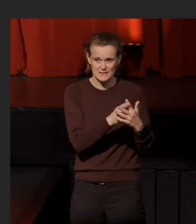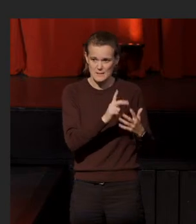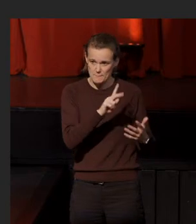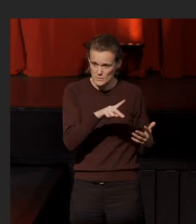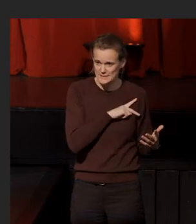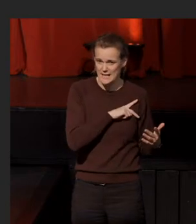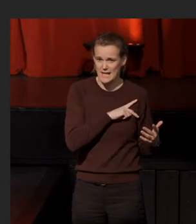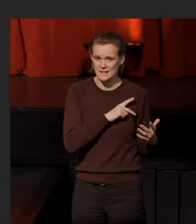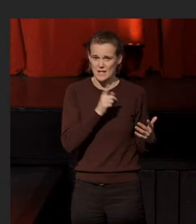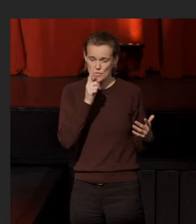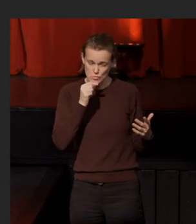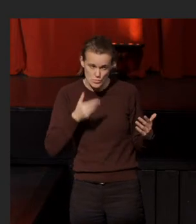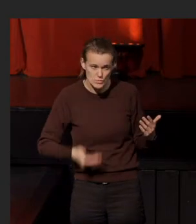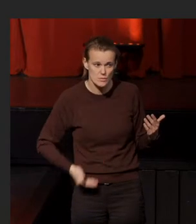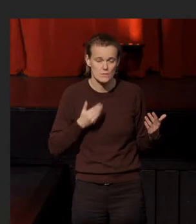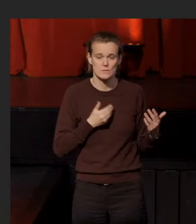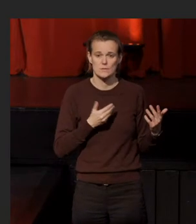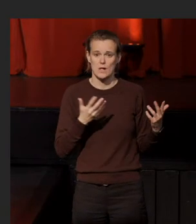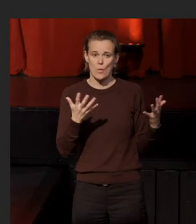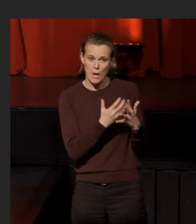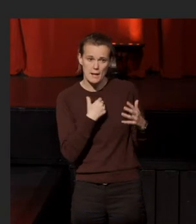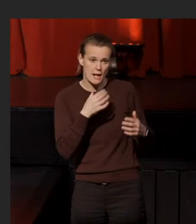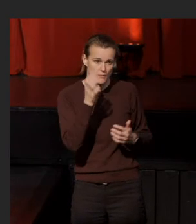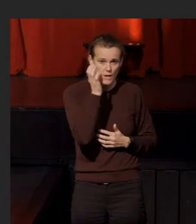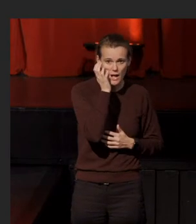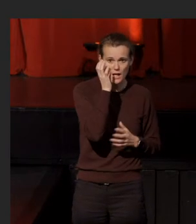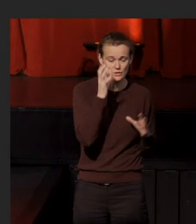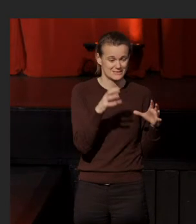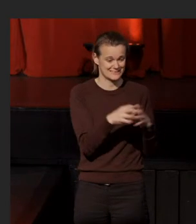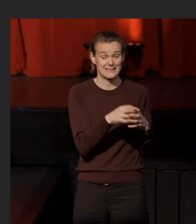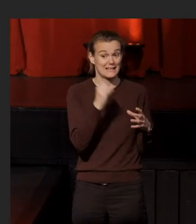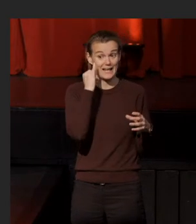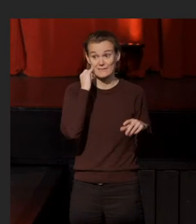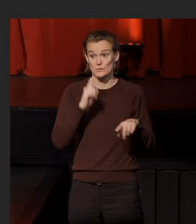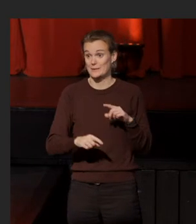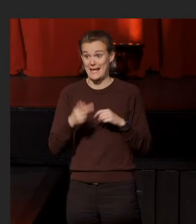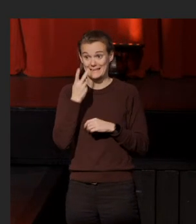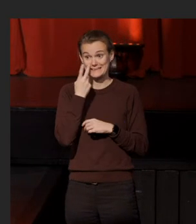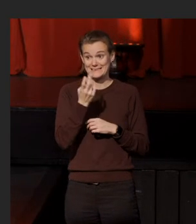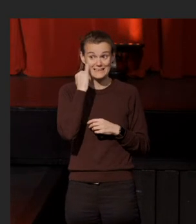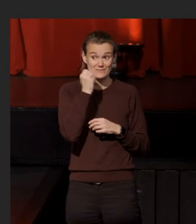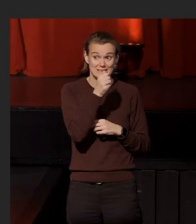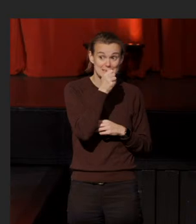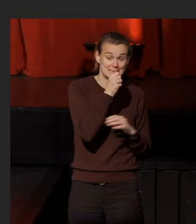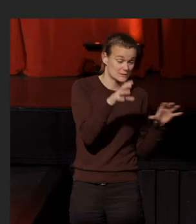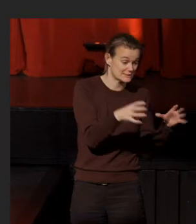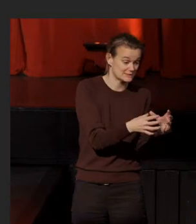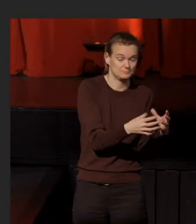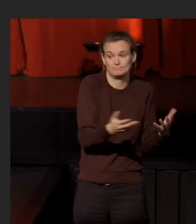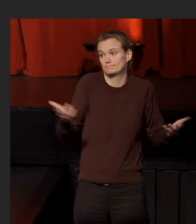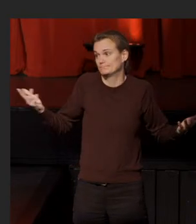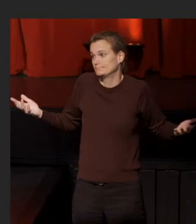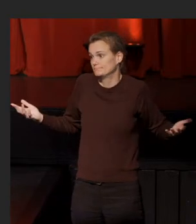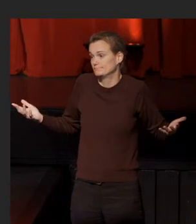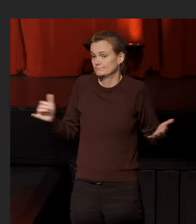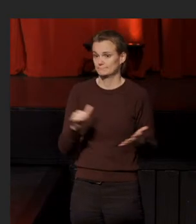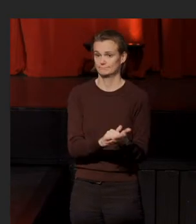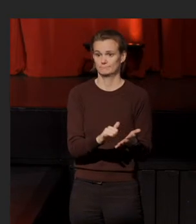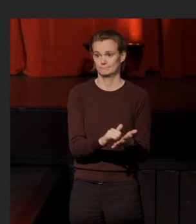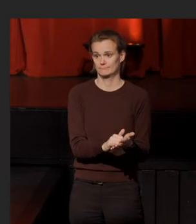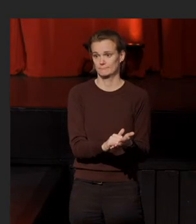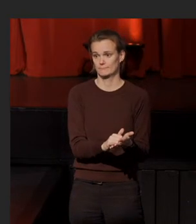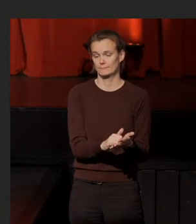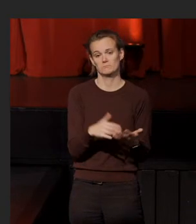hear. And no one is able to watch that when this is an encrypted process in order to say, but you know, they just told you something that was